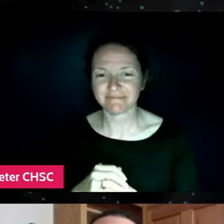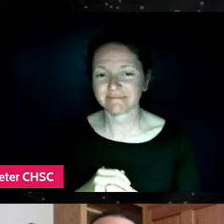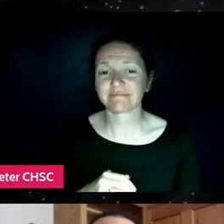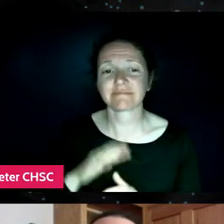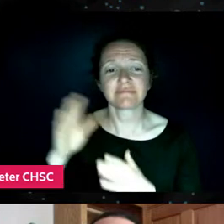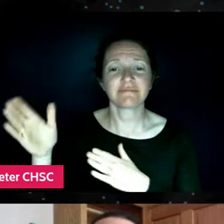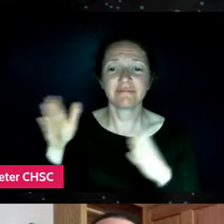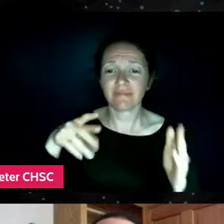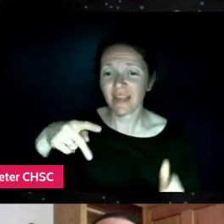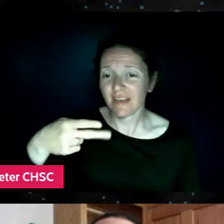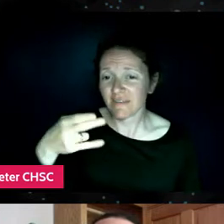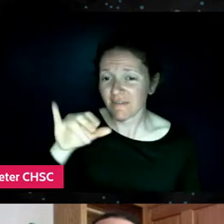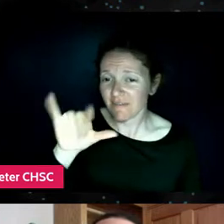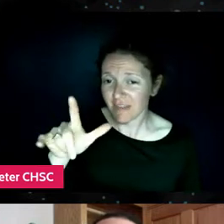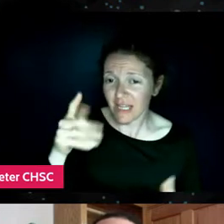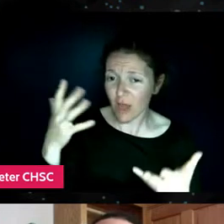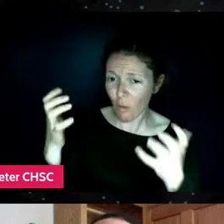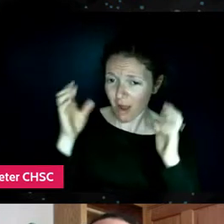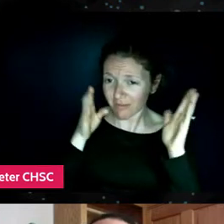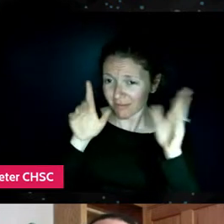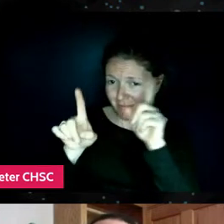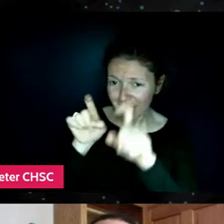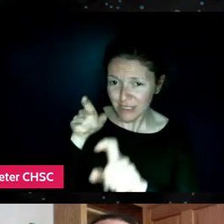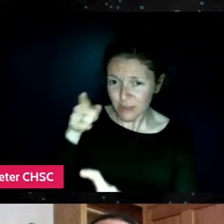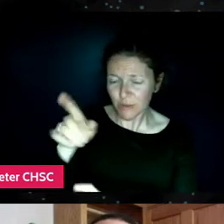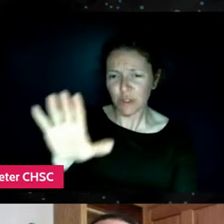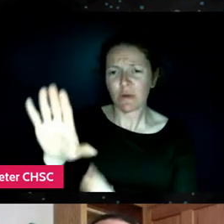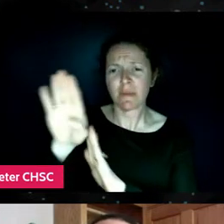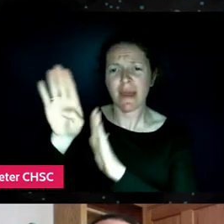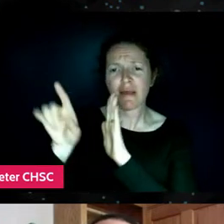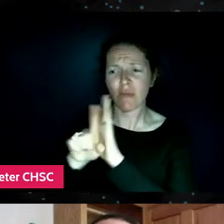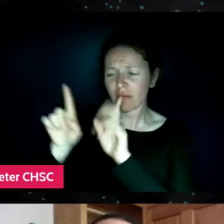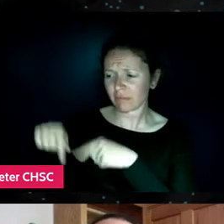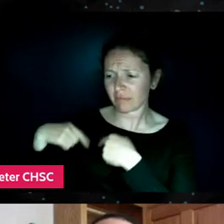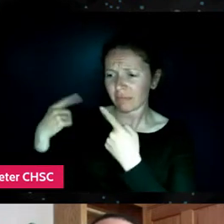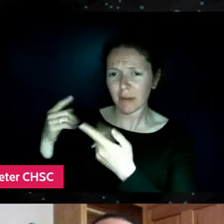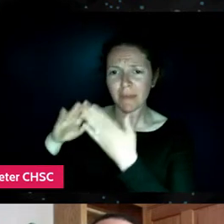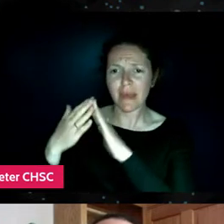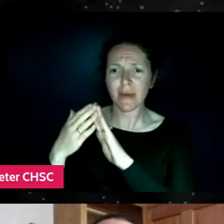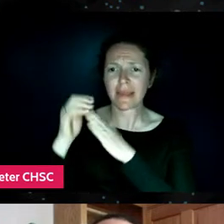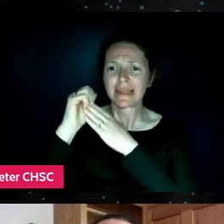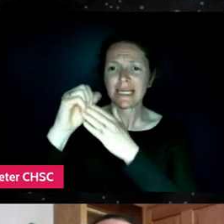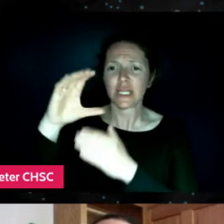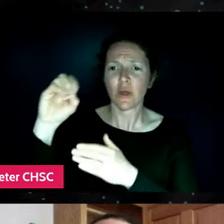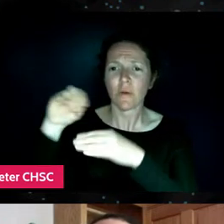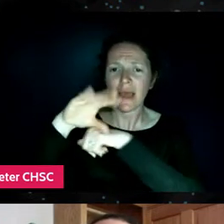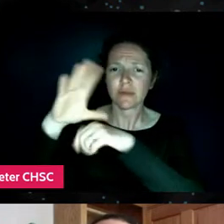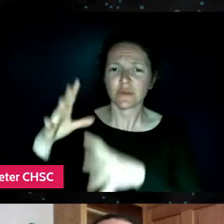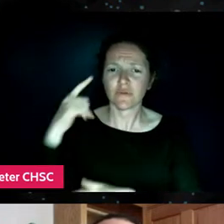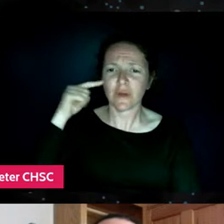you, right? What was your background that led you to being one of the lead co-counsels for this case?